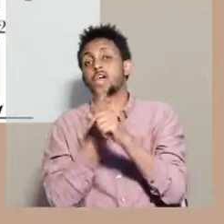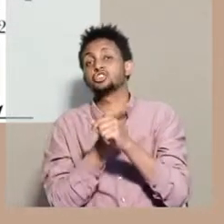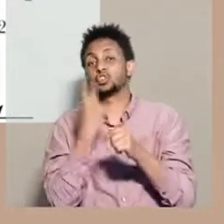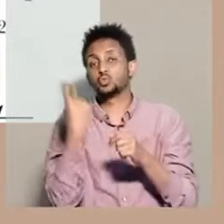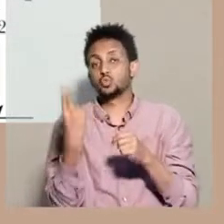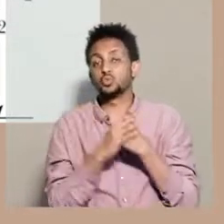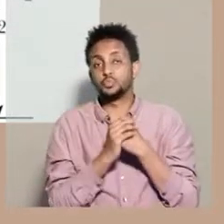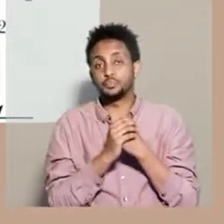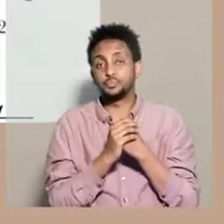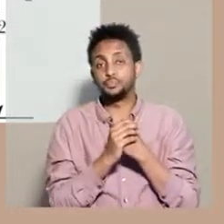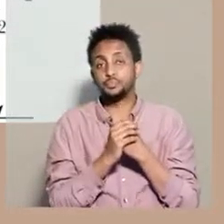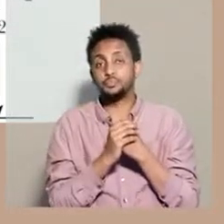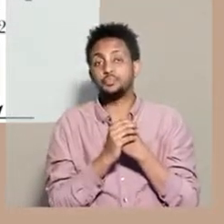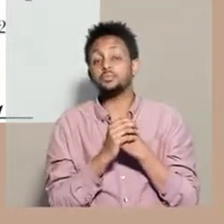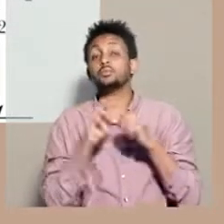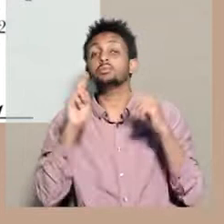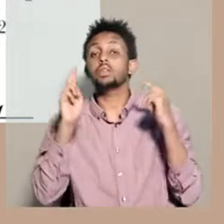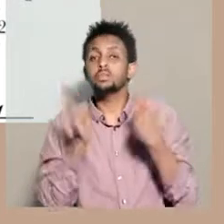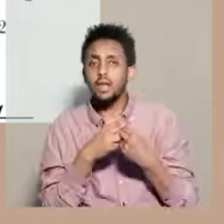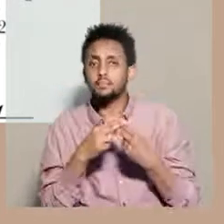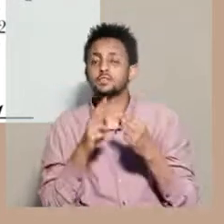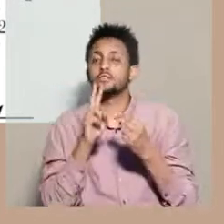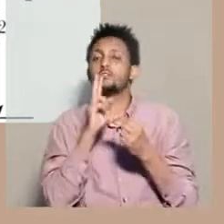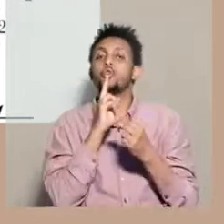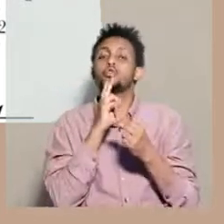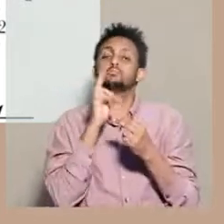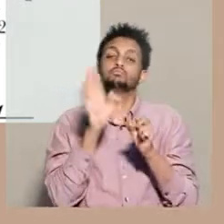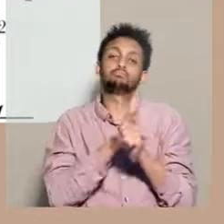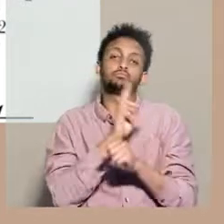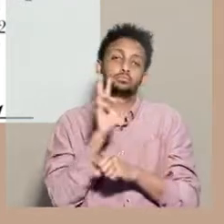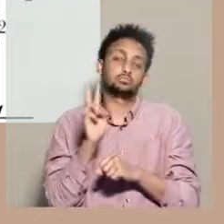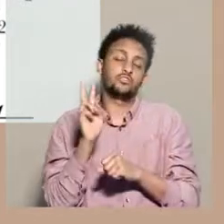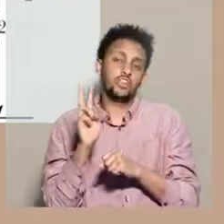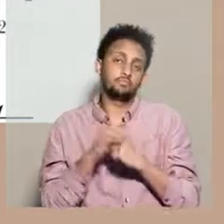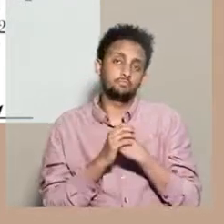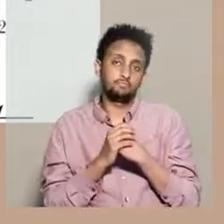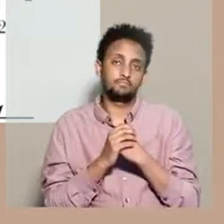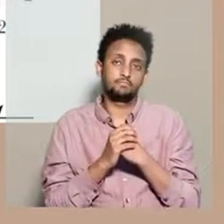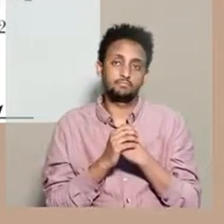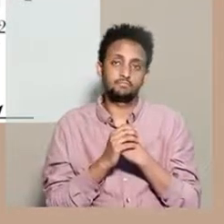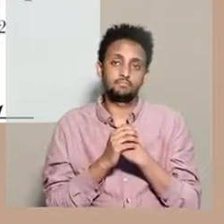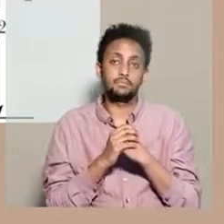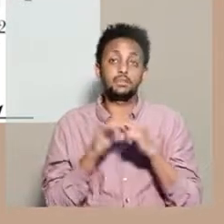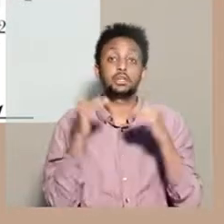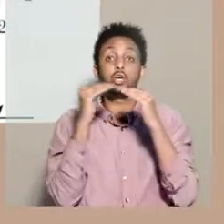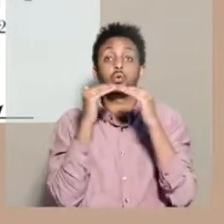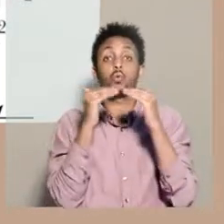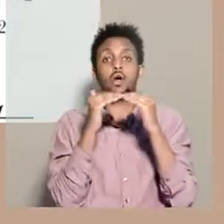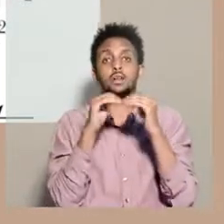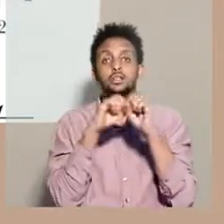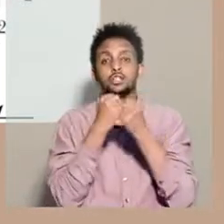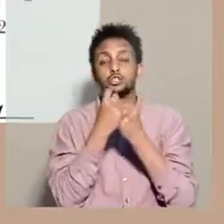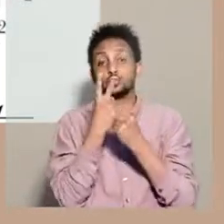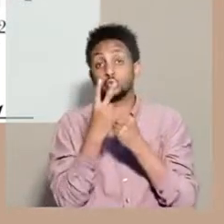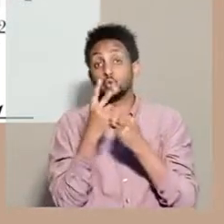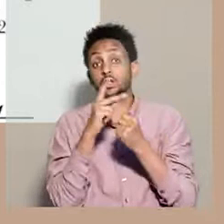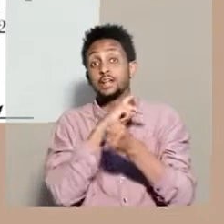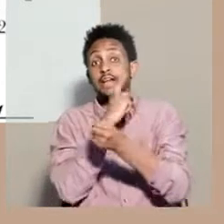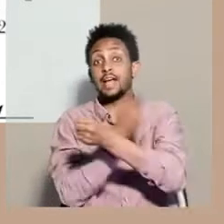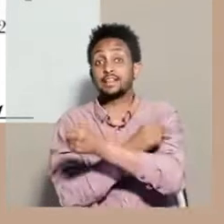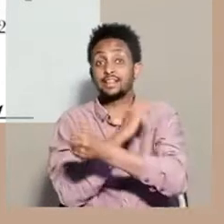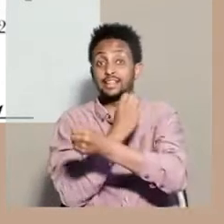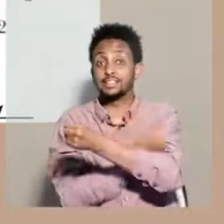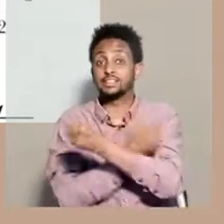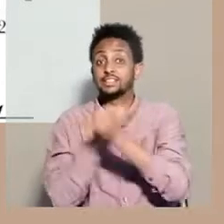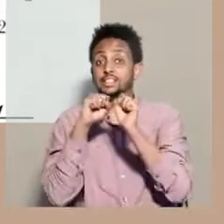times the volume V. Okay. is equals to section 2 is kinetic energy